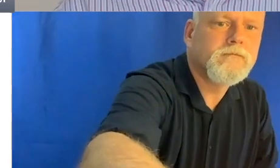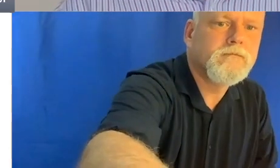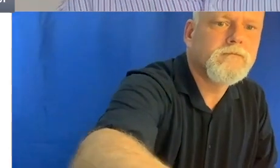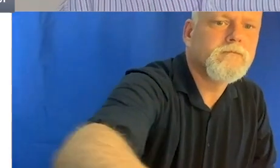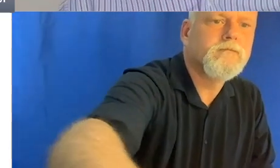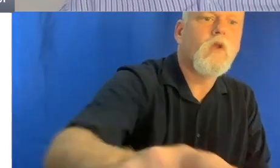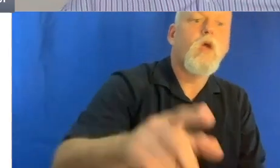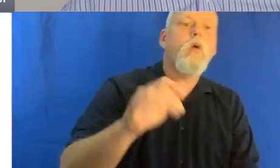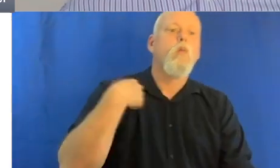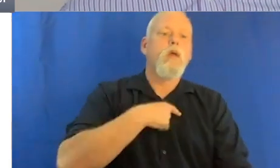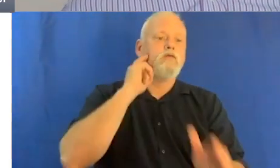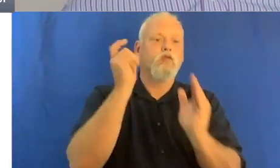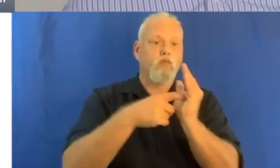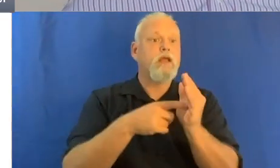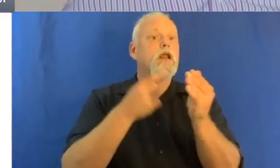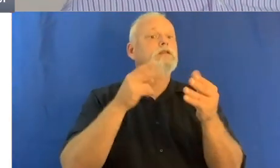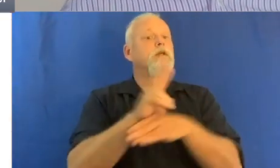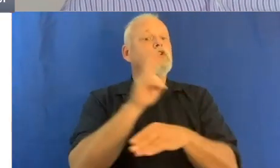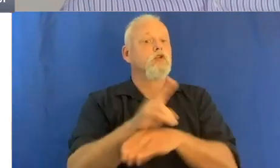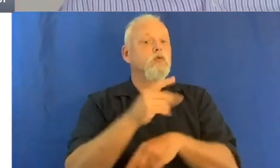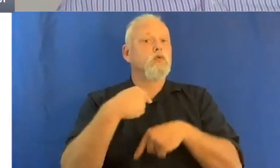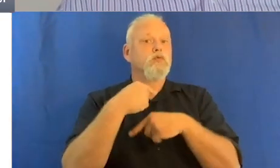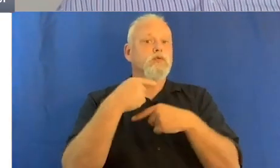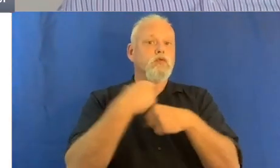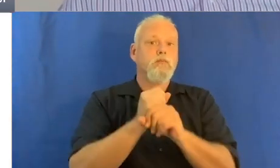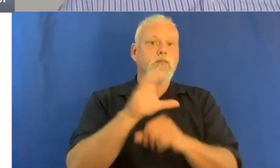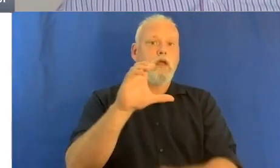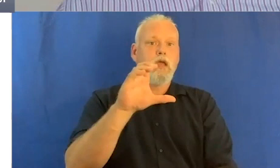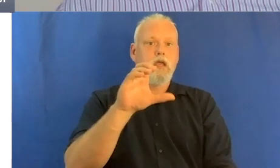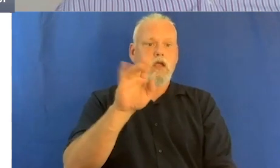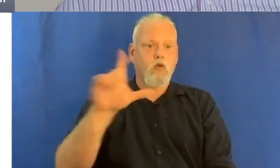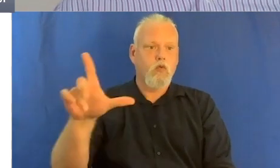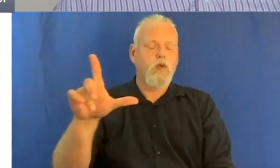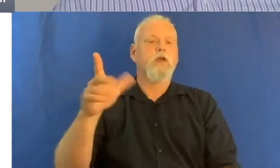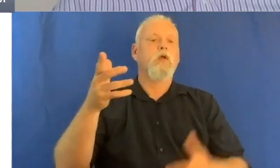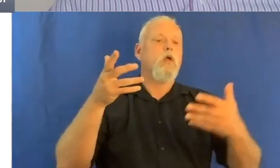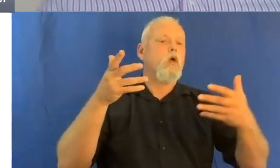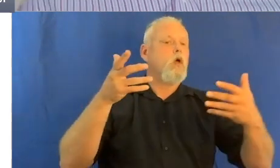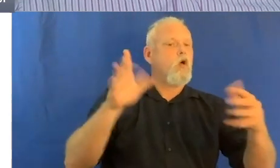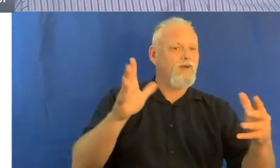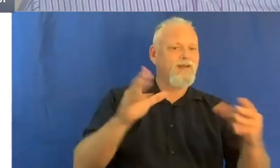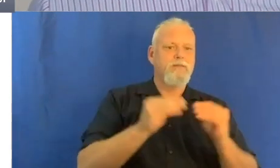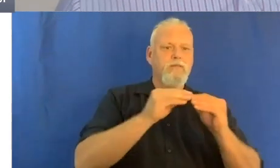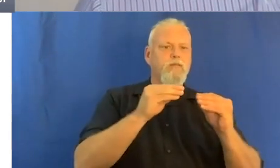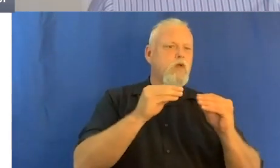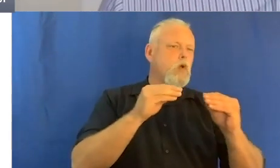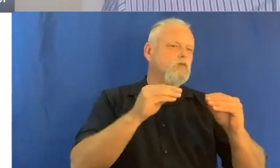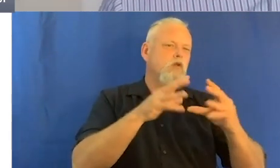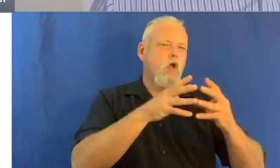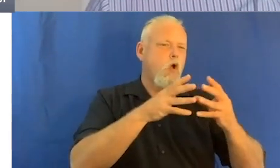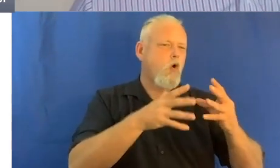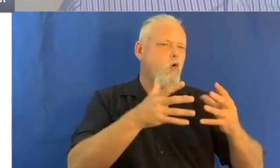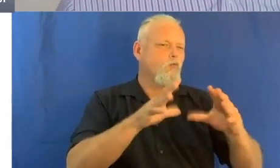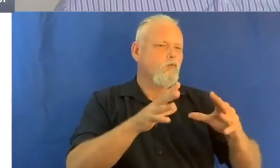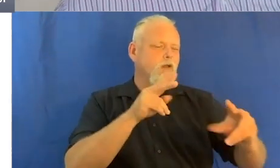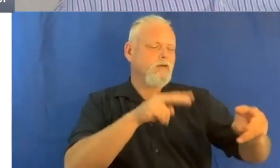from the beginning of the epidemic, been used to criminalize already over surveillance